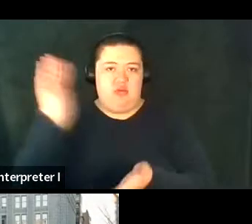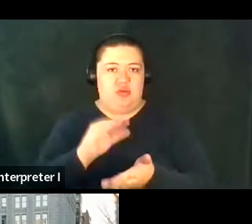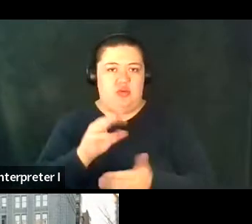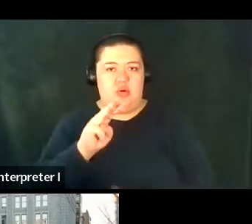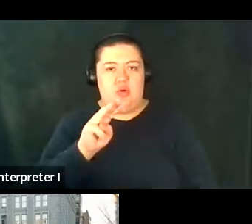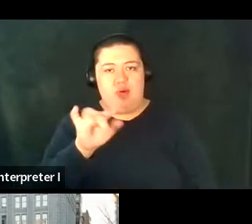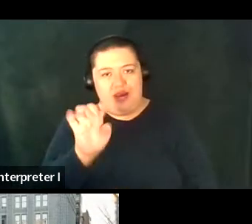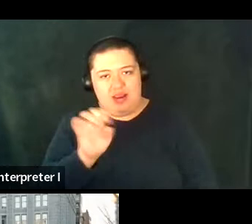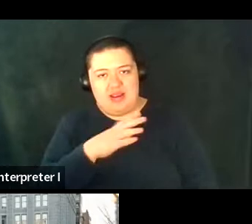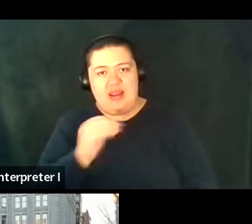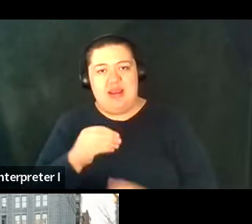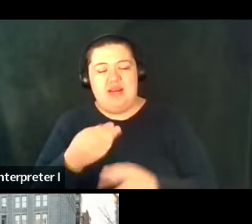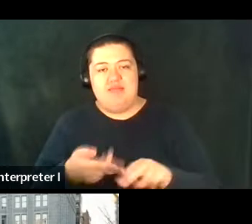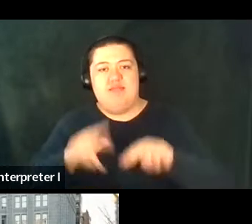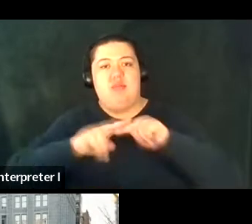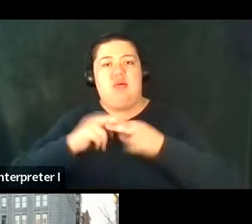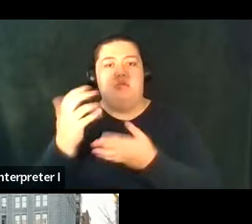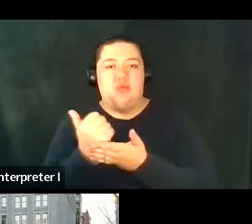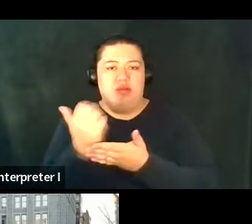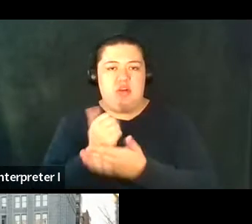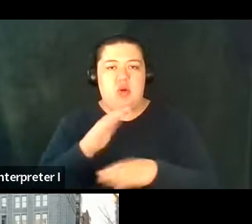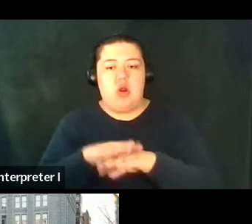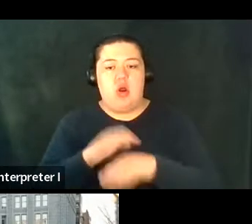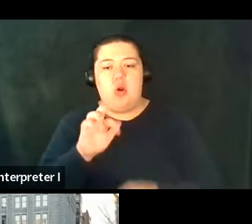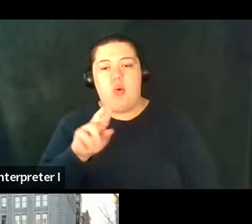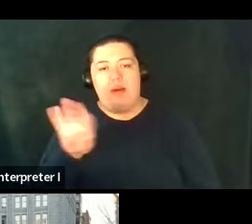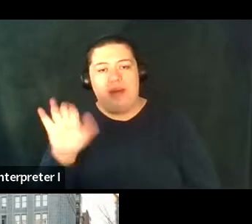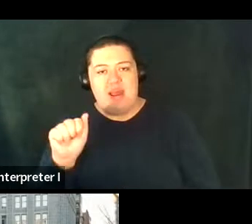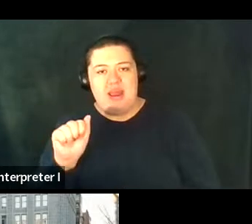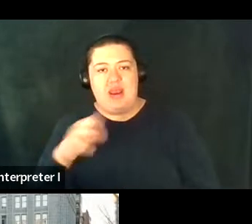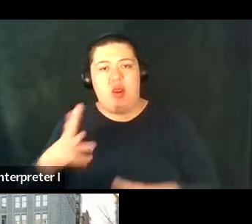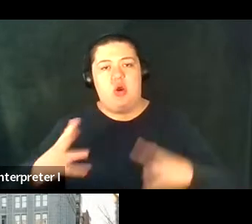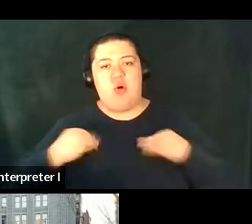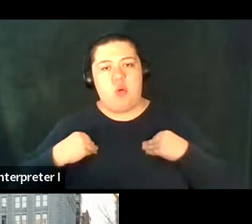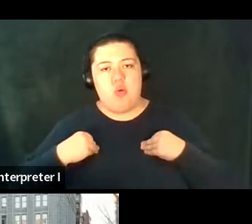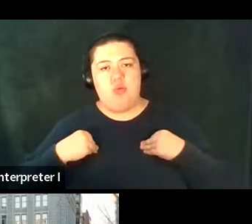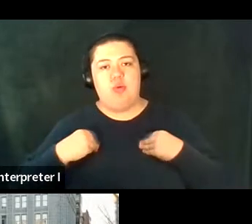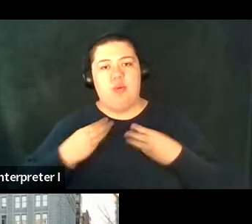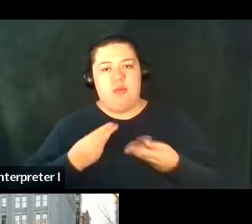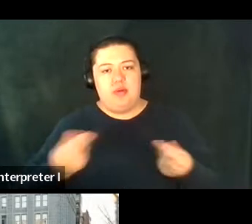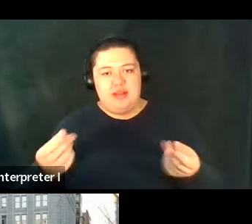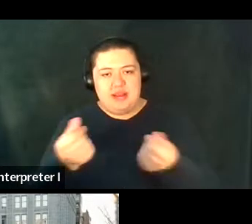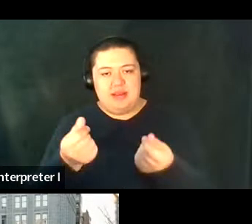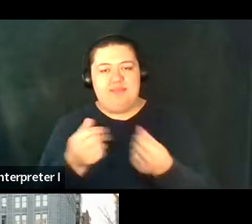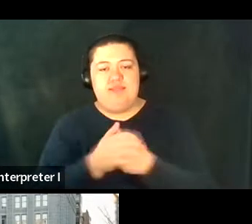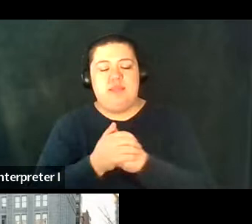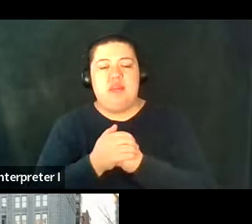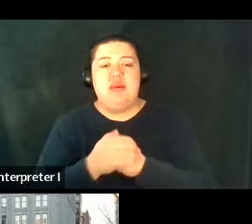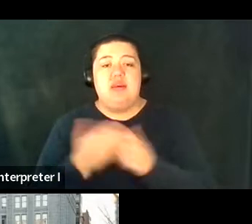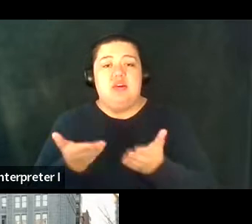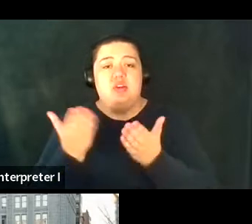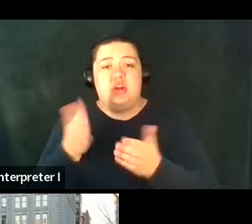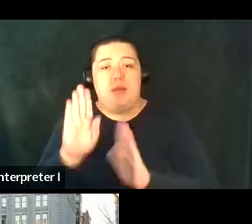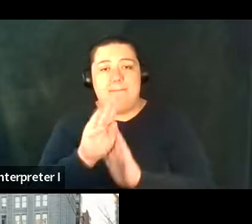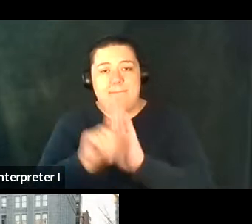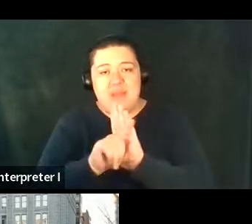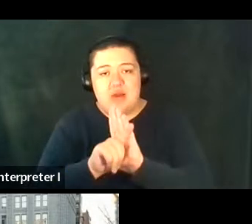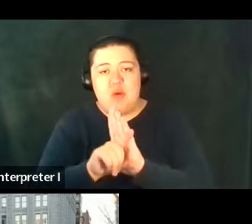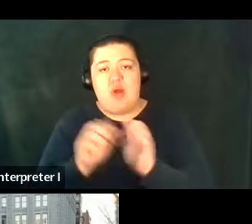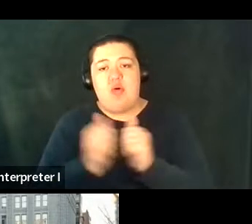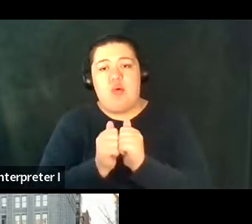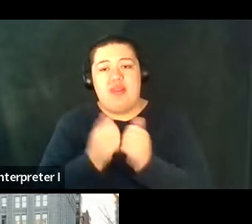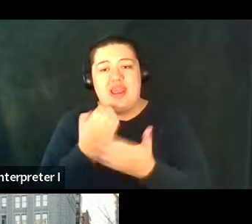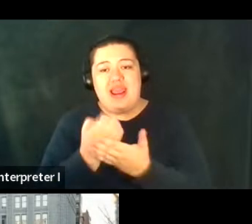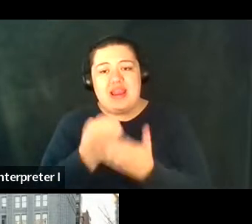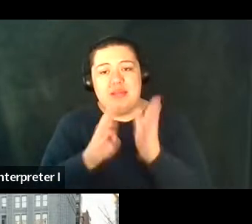and increasing revenue on WMATA-owned real estate. She suggested that her background in economic development would